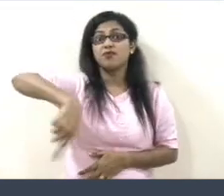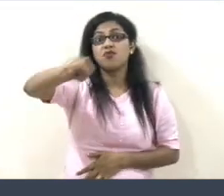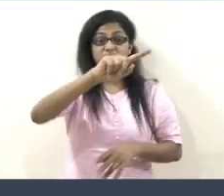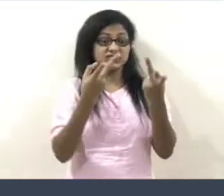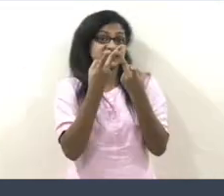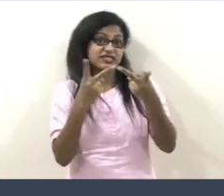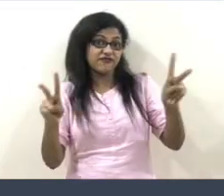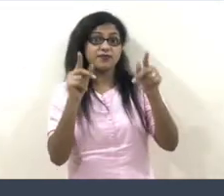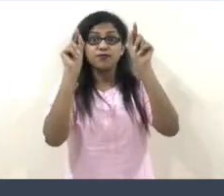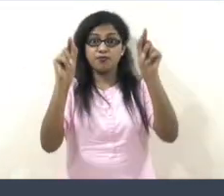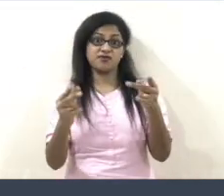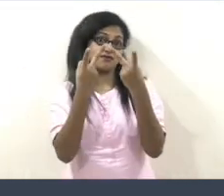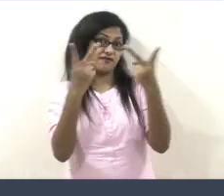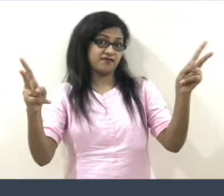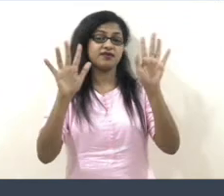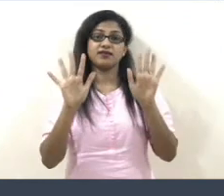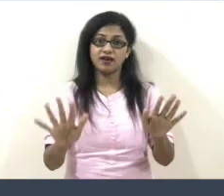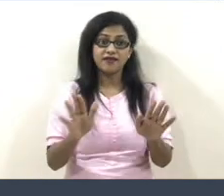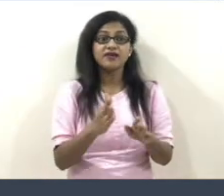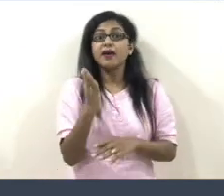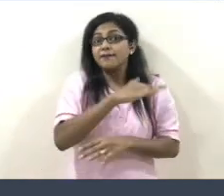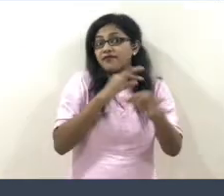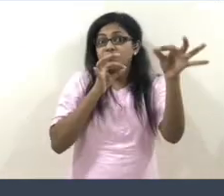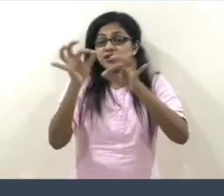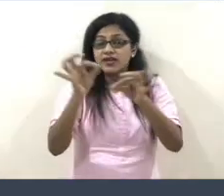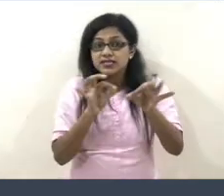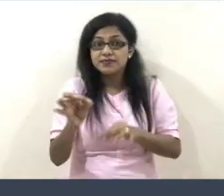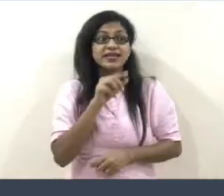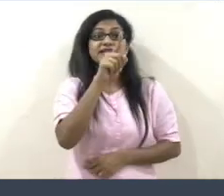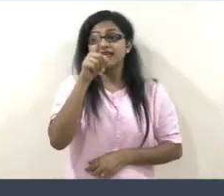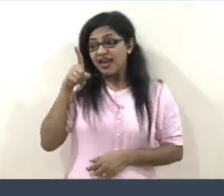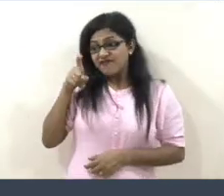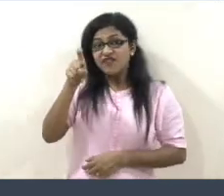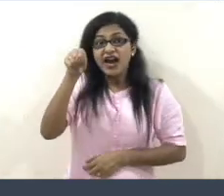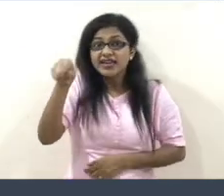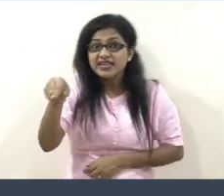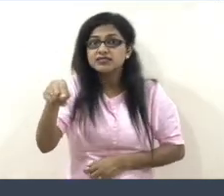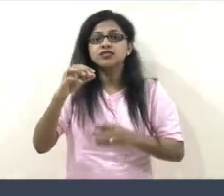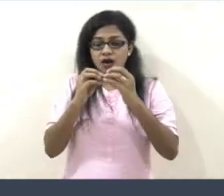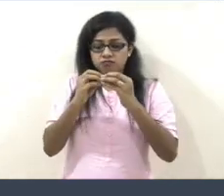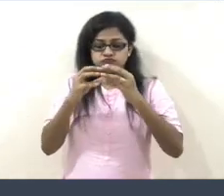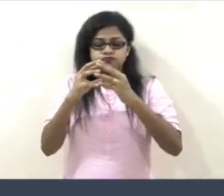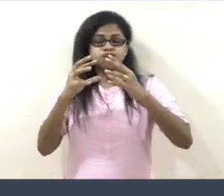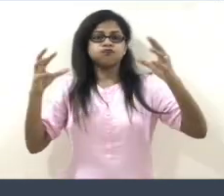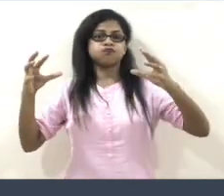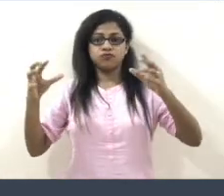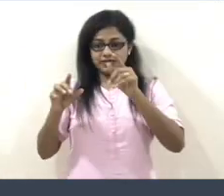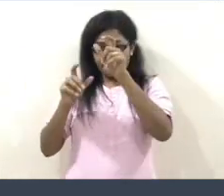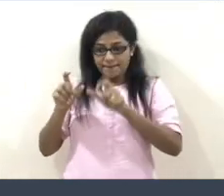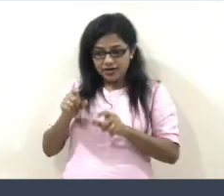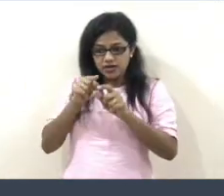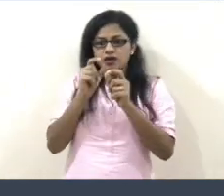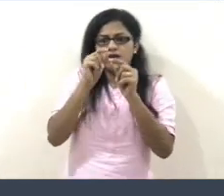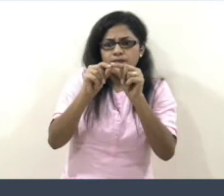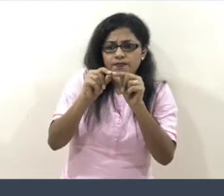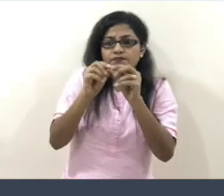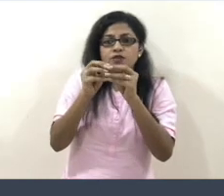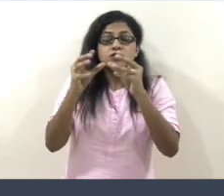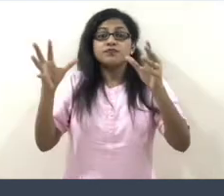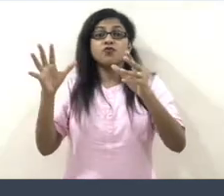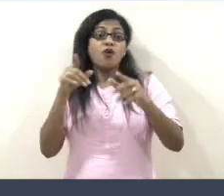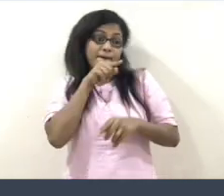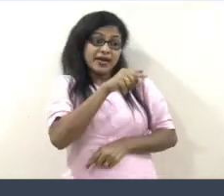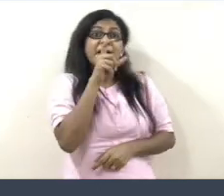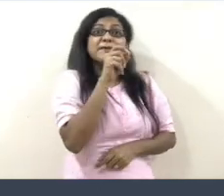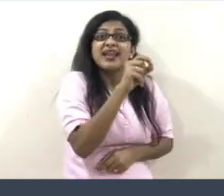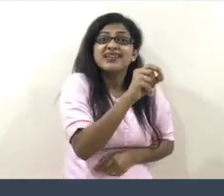that viruses cannot possibly grow until inside another organism's cell, whereas bacteria multiply rapidly if given suitable conditions to.